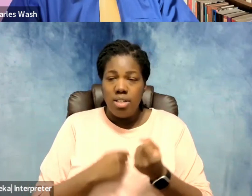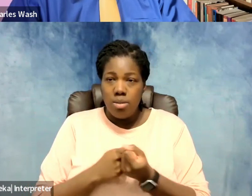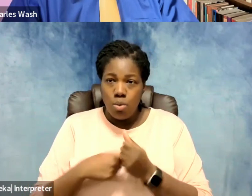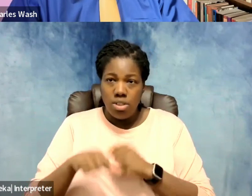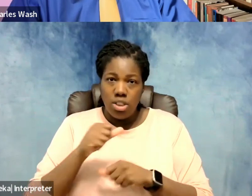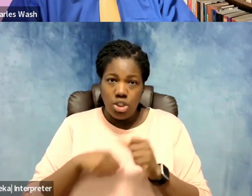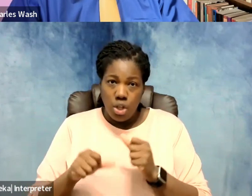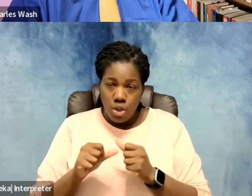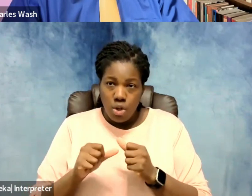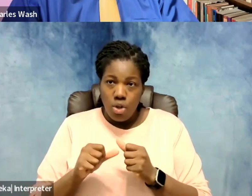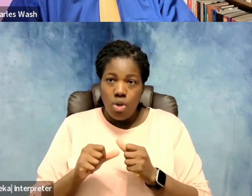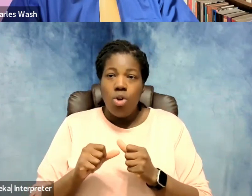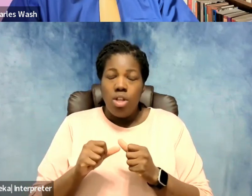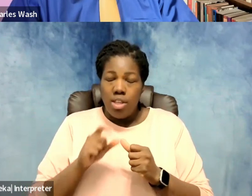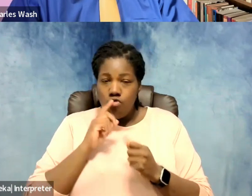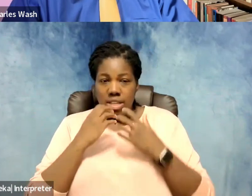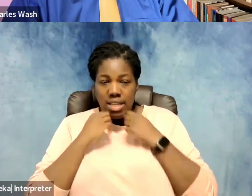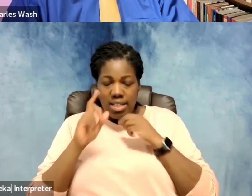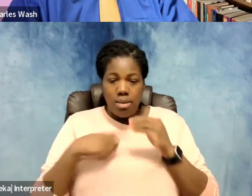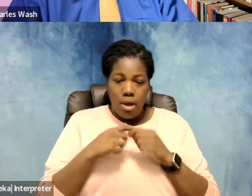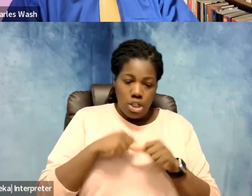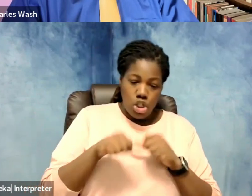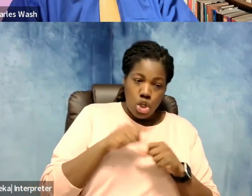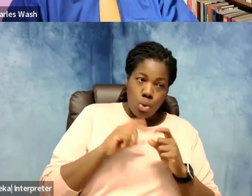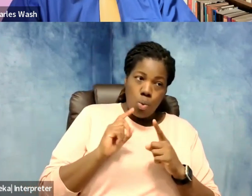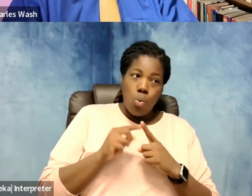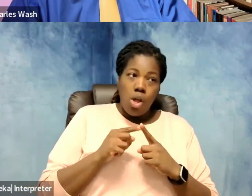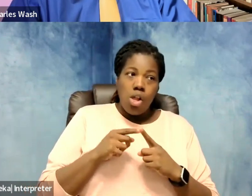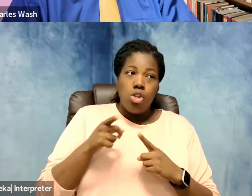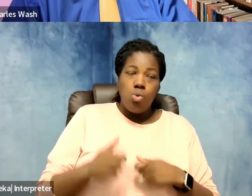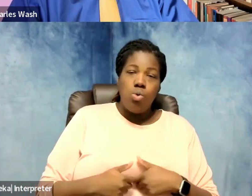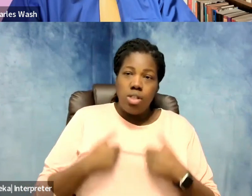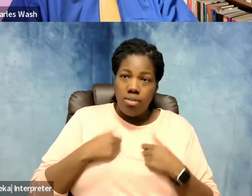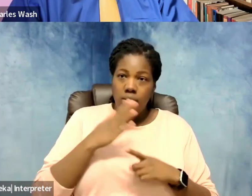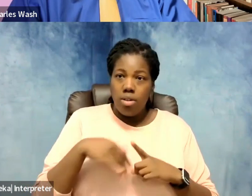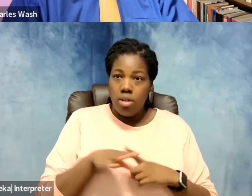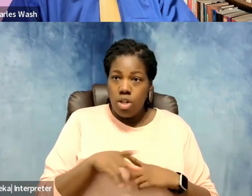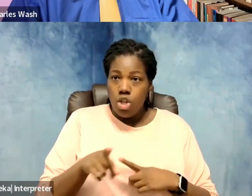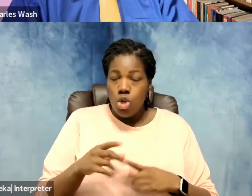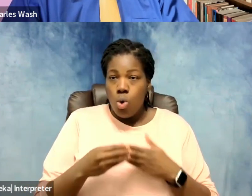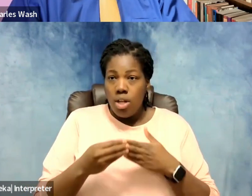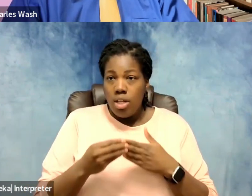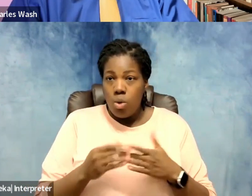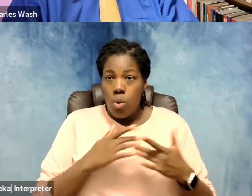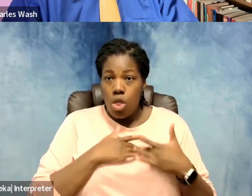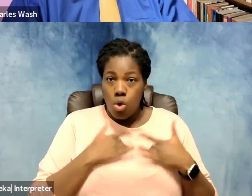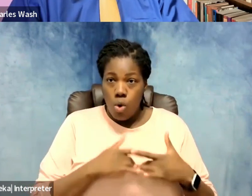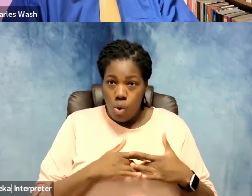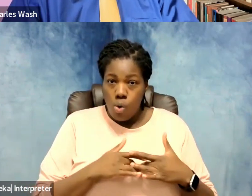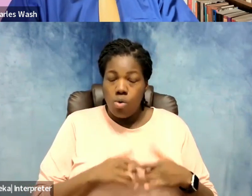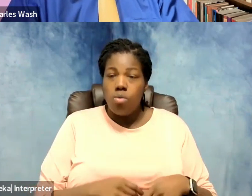other, that cares about each other. And when you're living in an environment where you are leading with the heart, you've got that